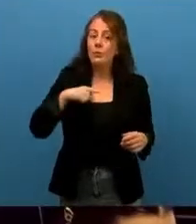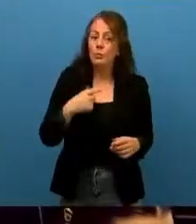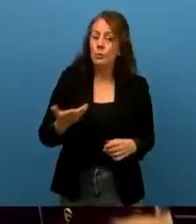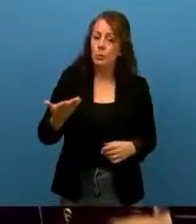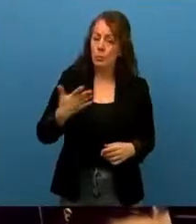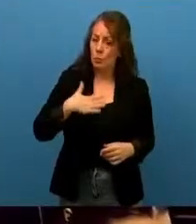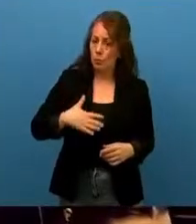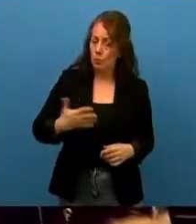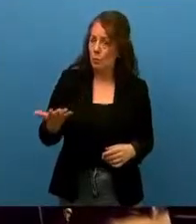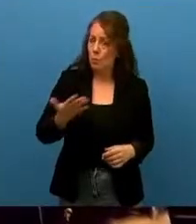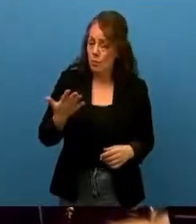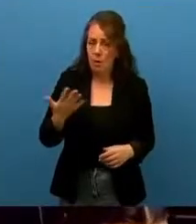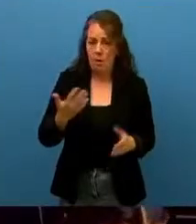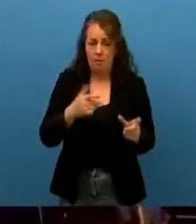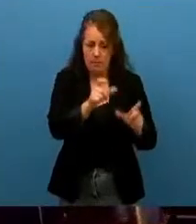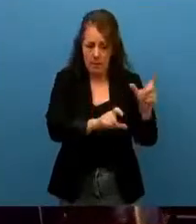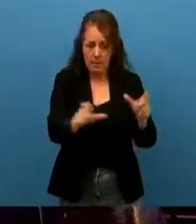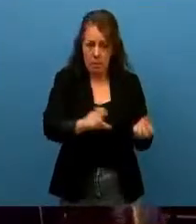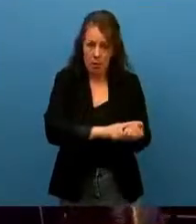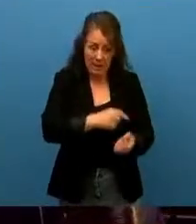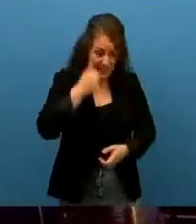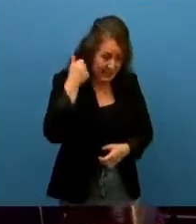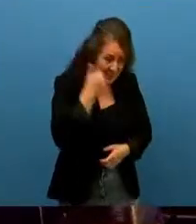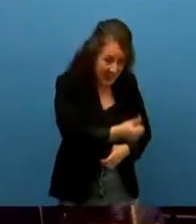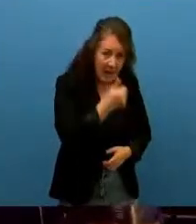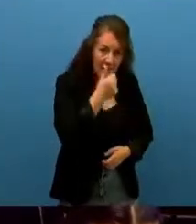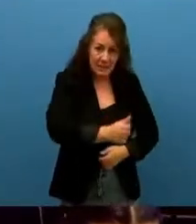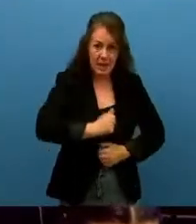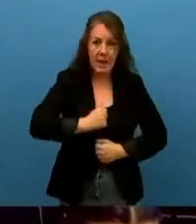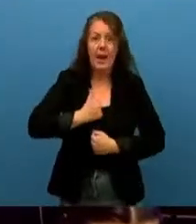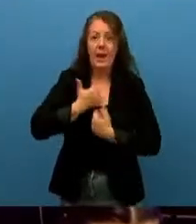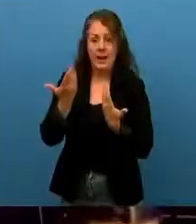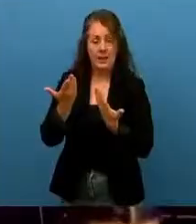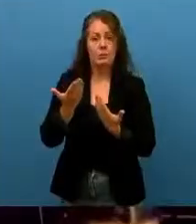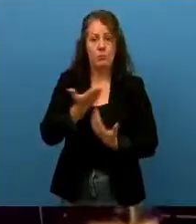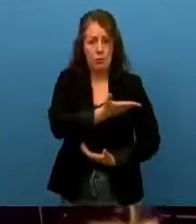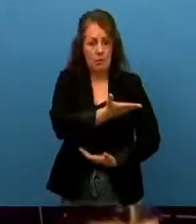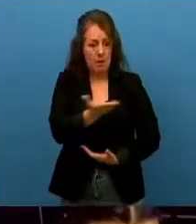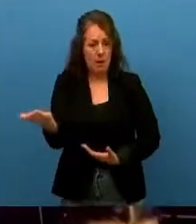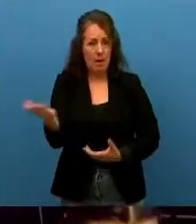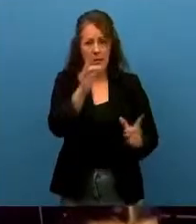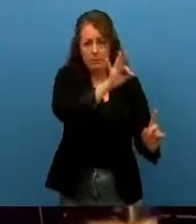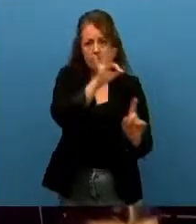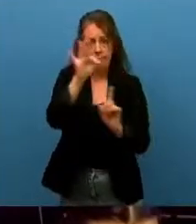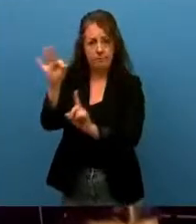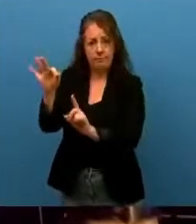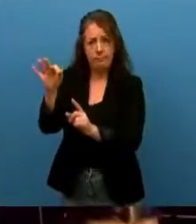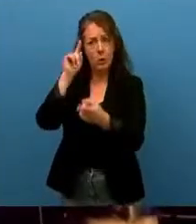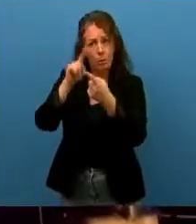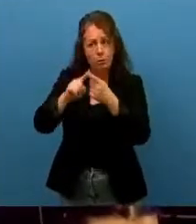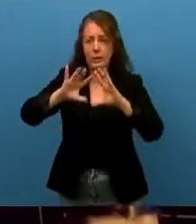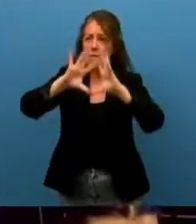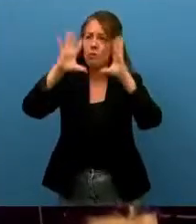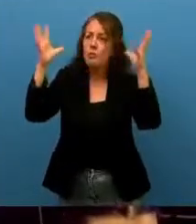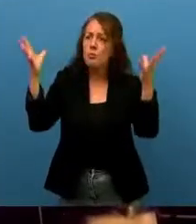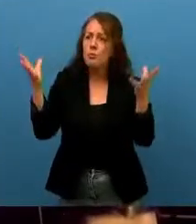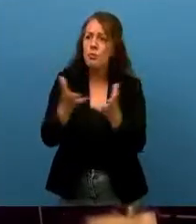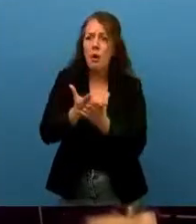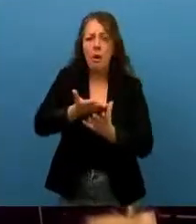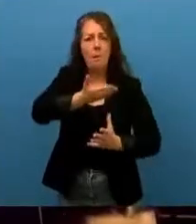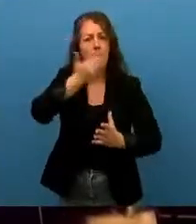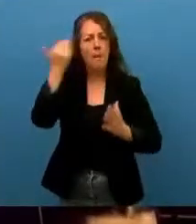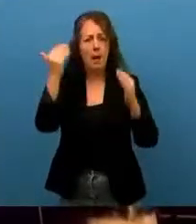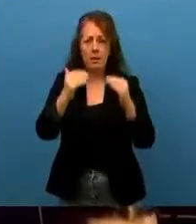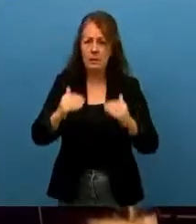support for the active voice of Indigenous peoples actively contributing to the building of a more equitable and